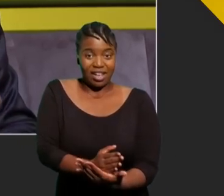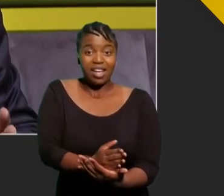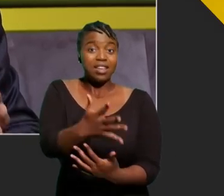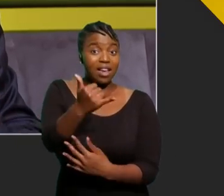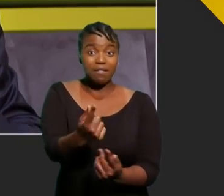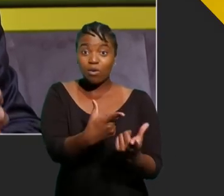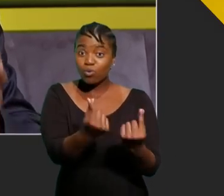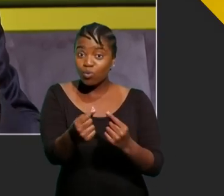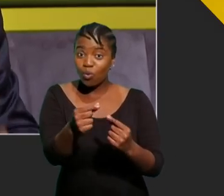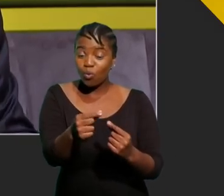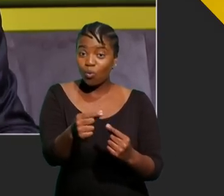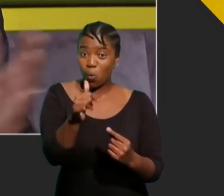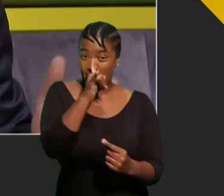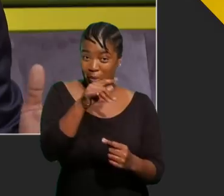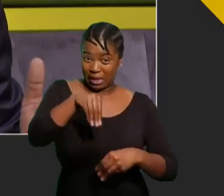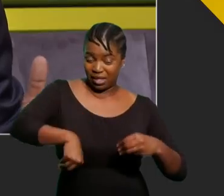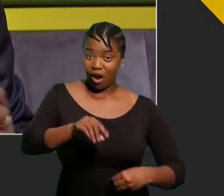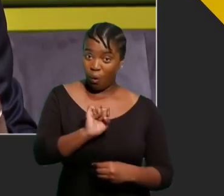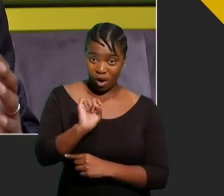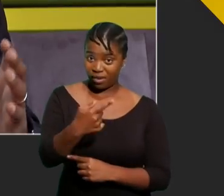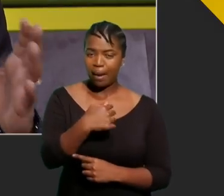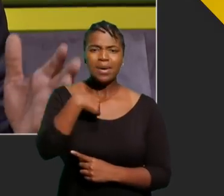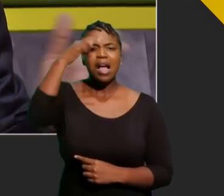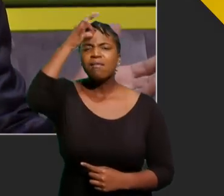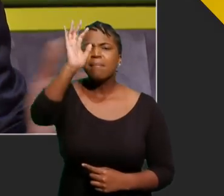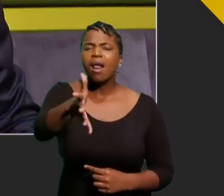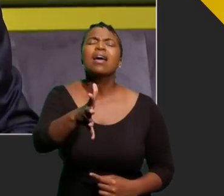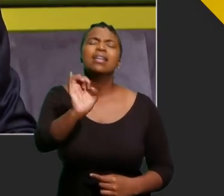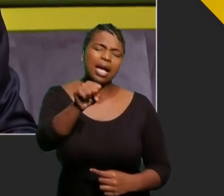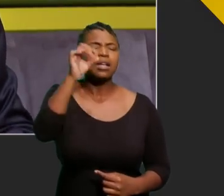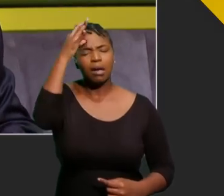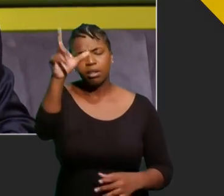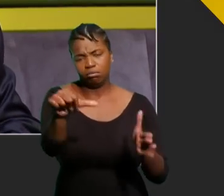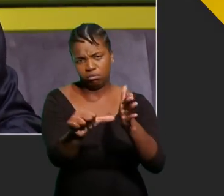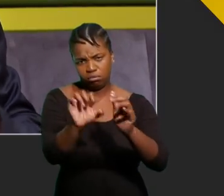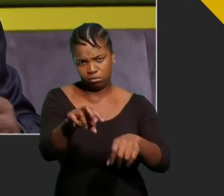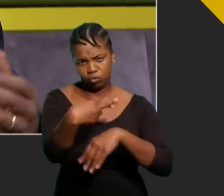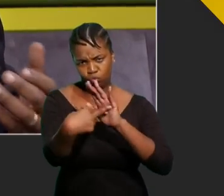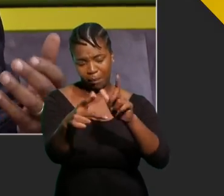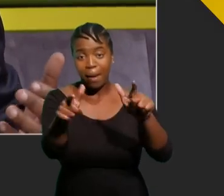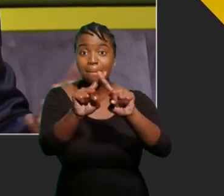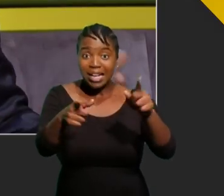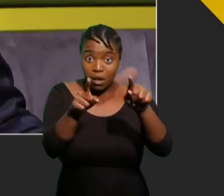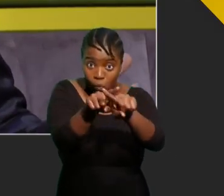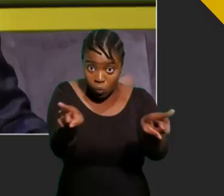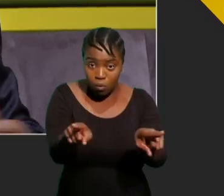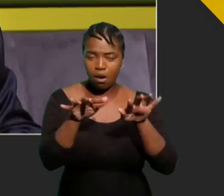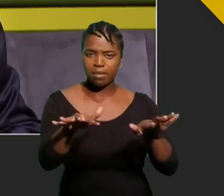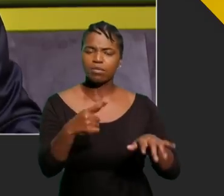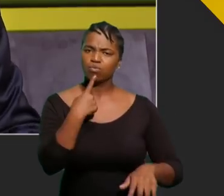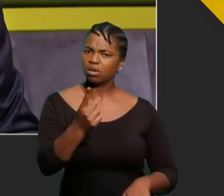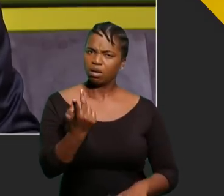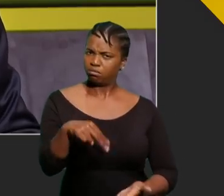don't deal with corruption decisively, all of us, not just government, obviously government has a bigger role, but young people also need to stand up and